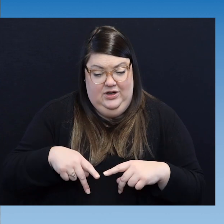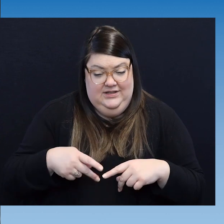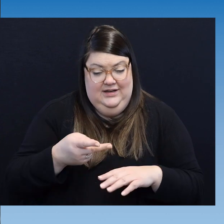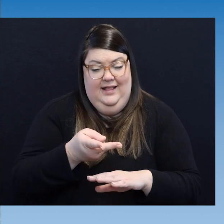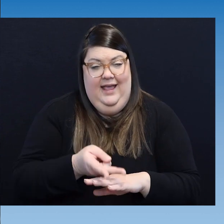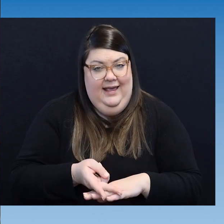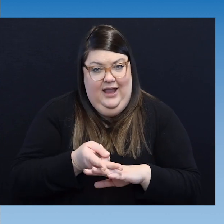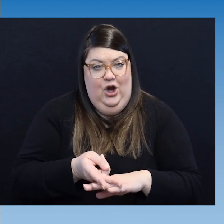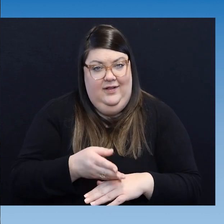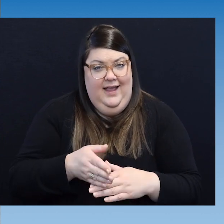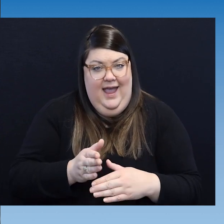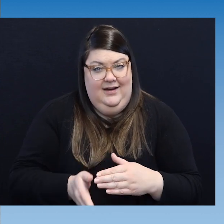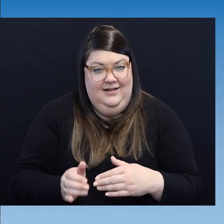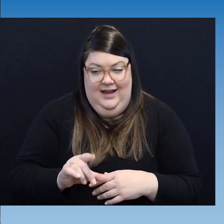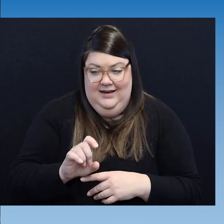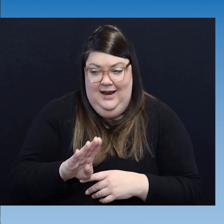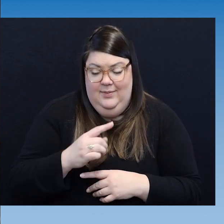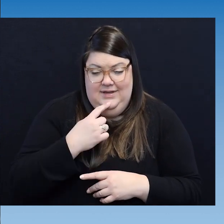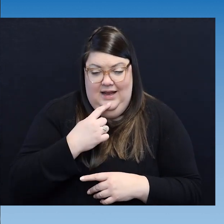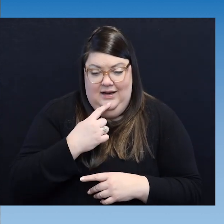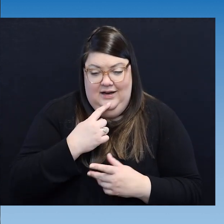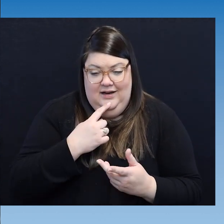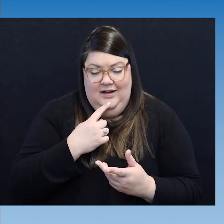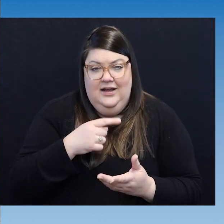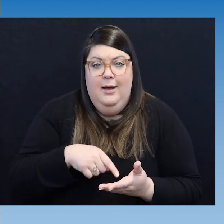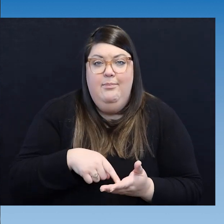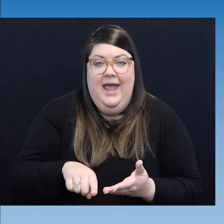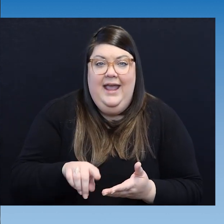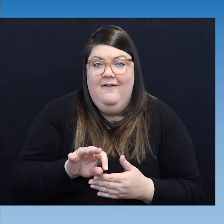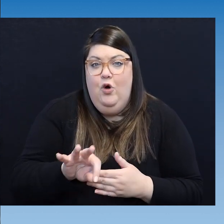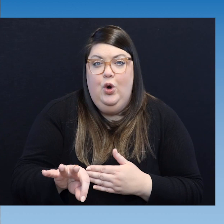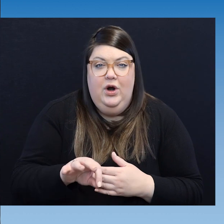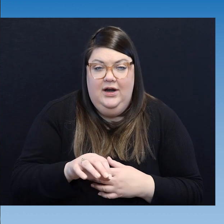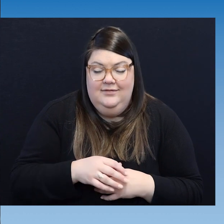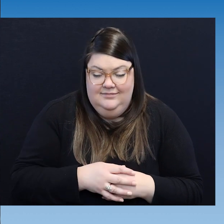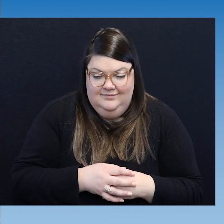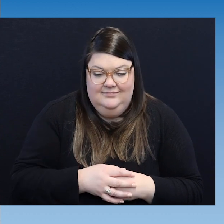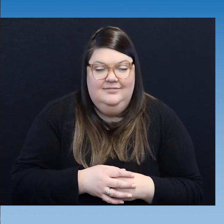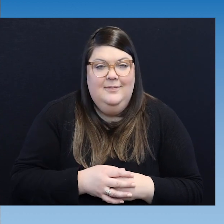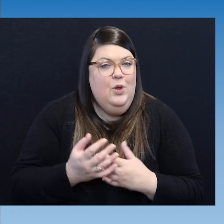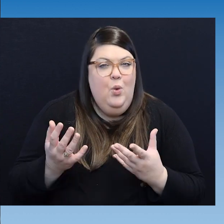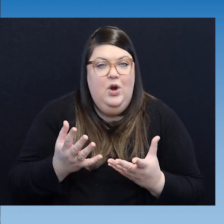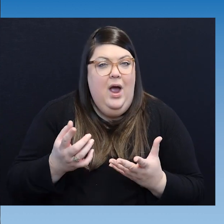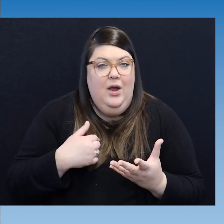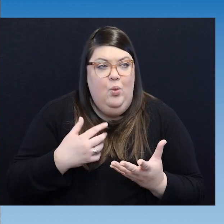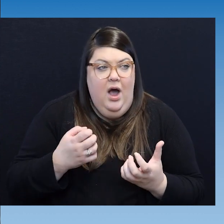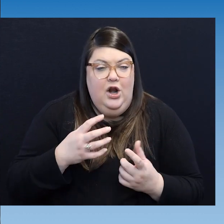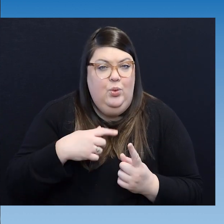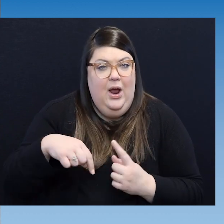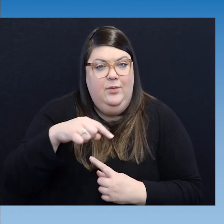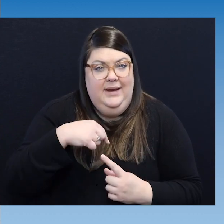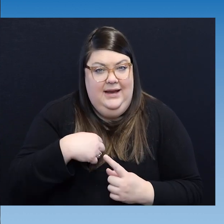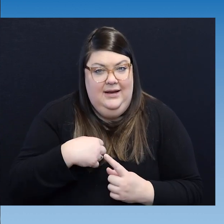the end, you know, like Deb said, paying it forward, you know, what is it I want around